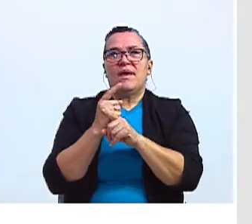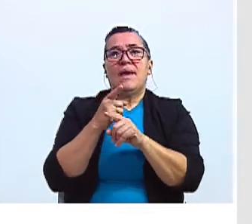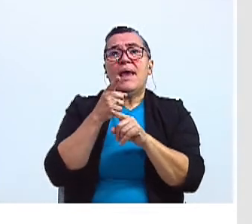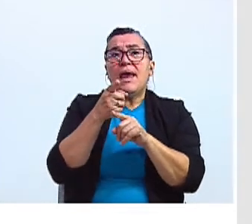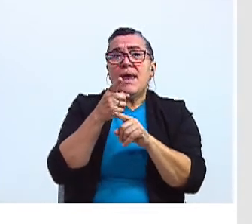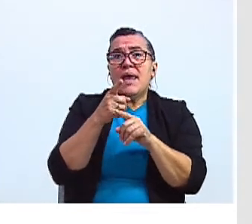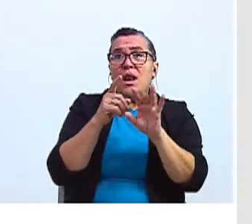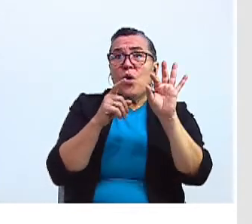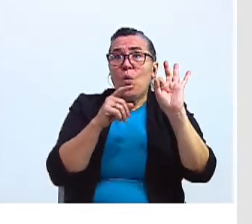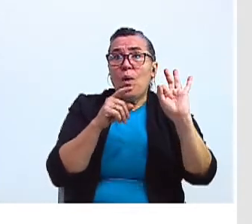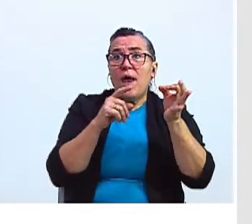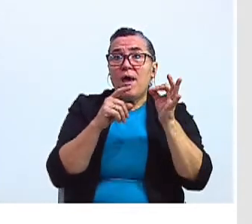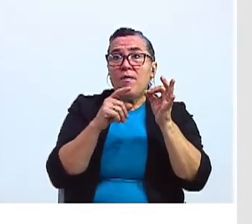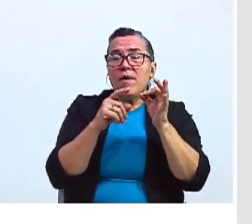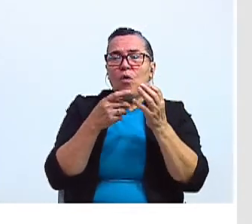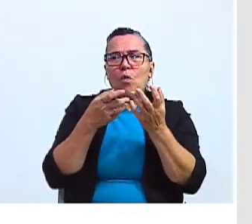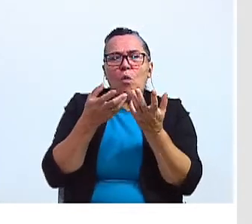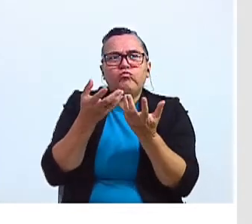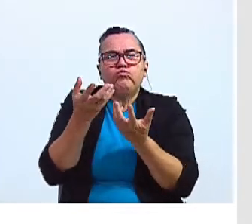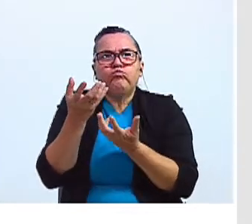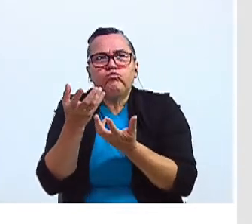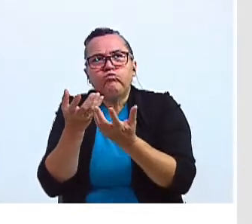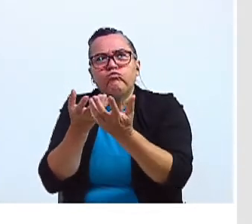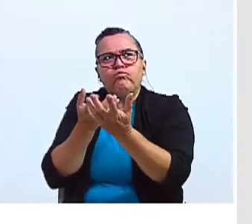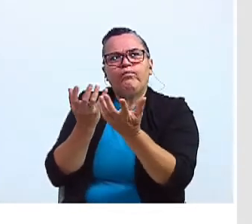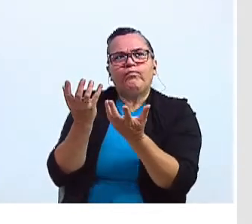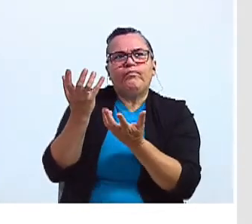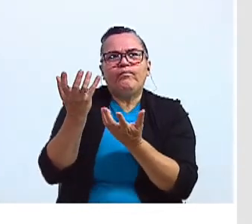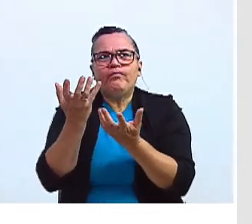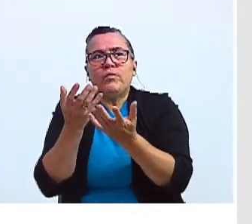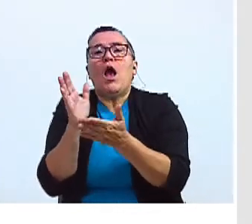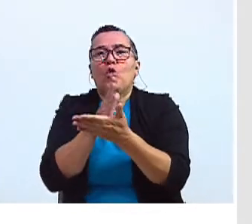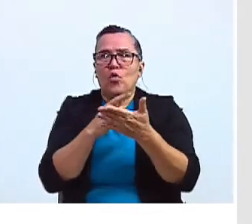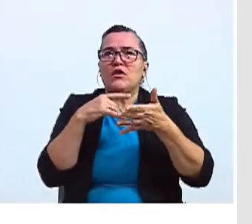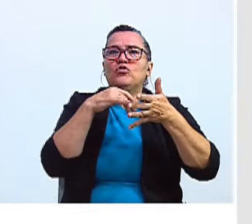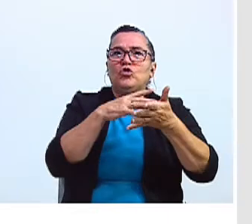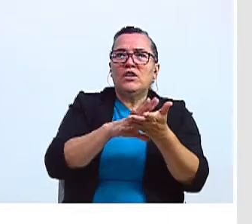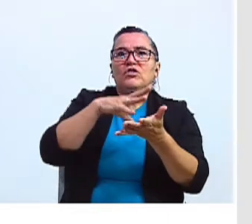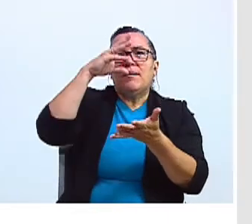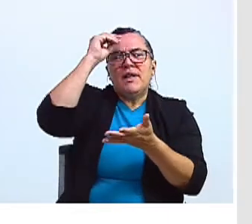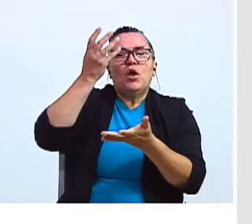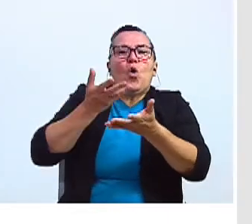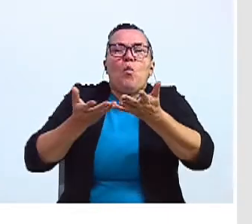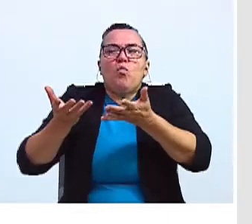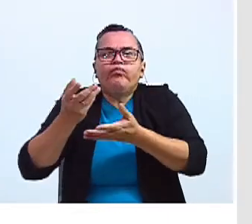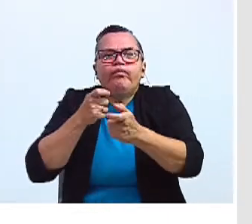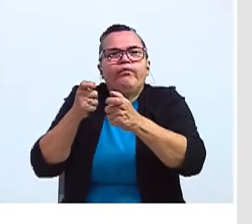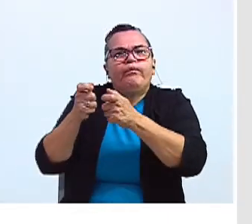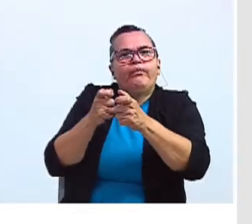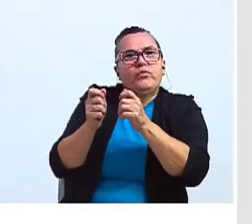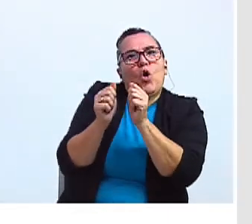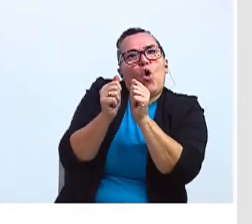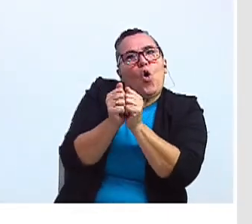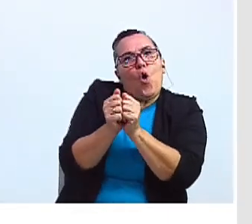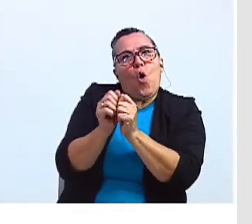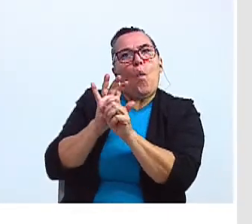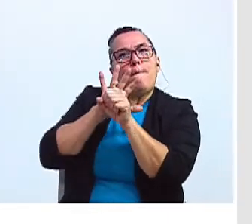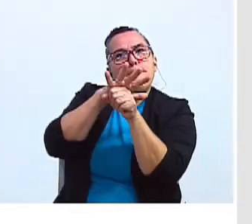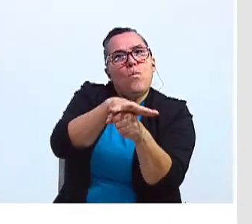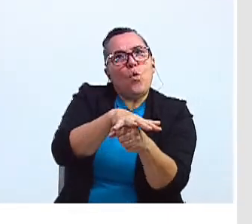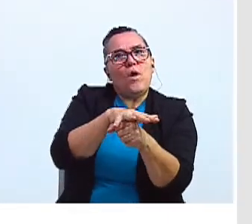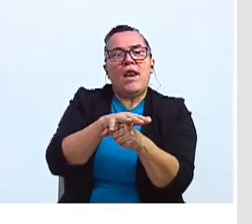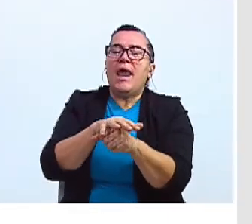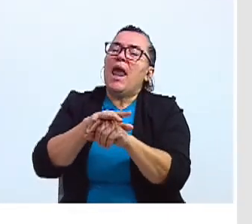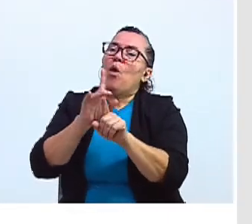now, deal with. Exactly. Some students learn how to deal with bullying in a